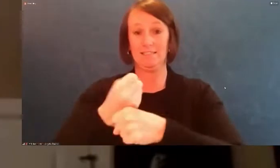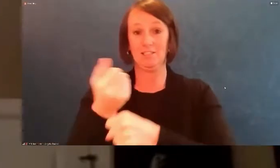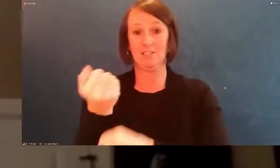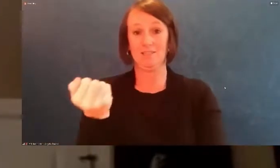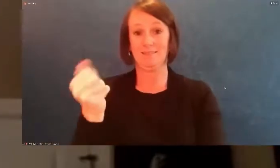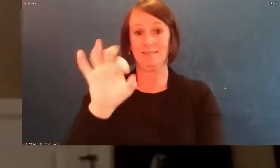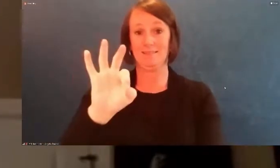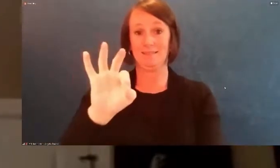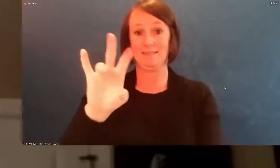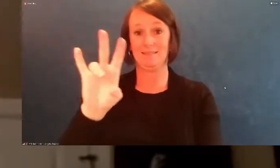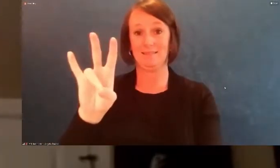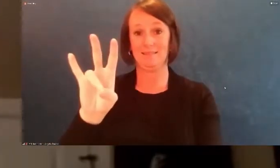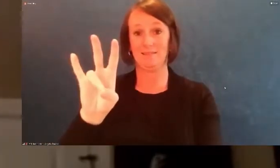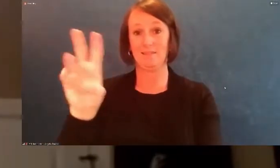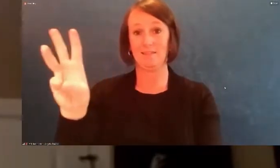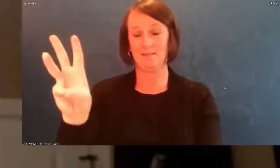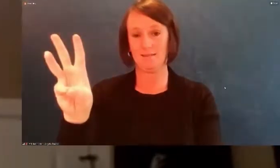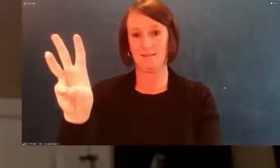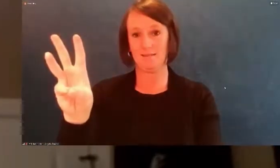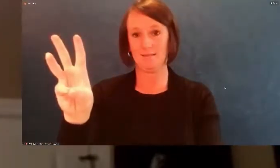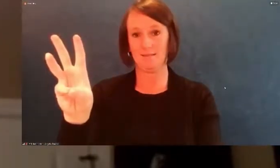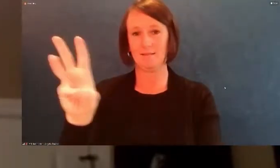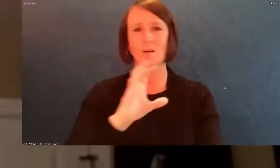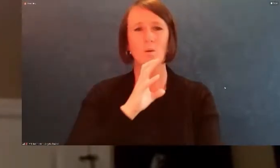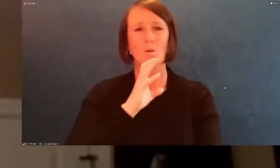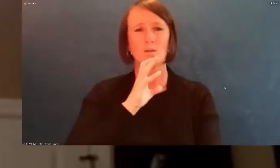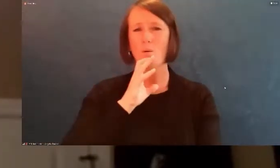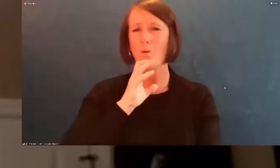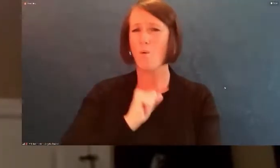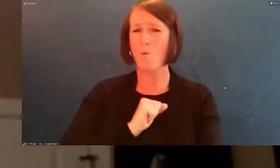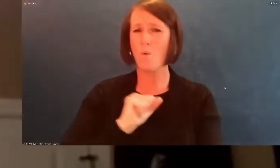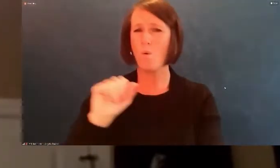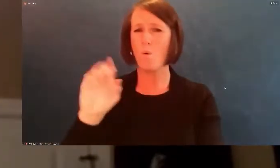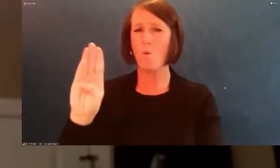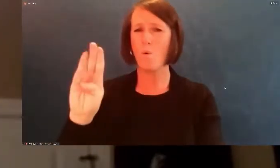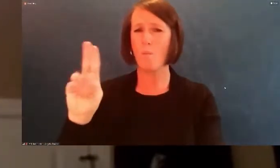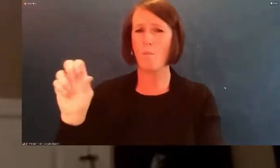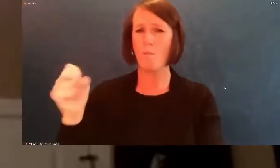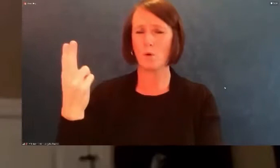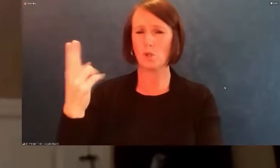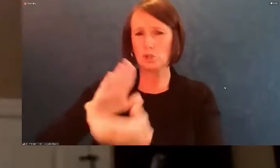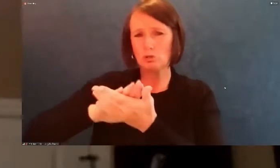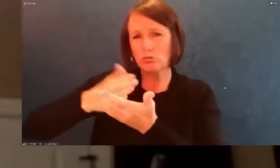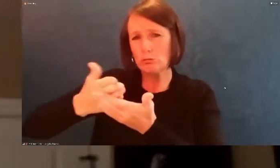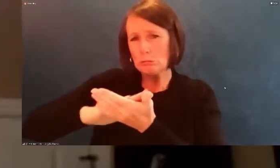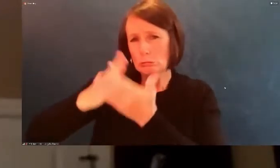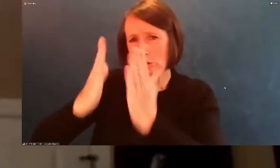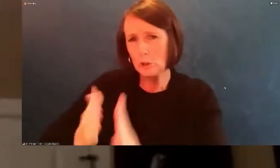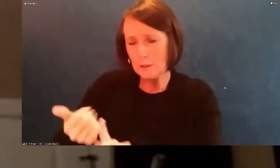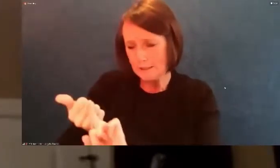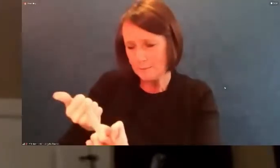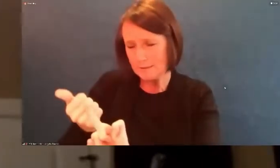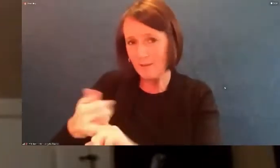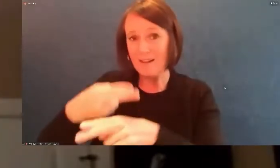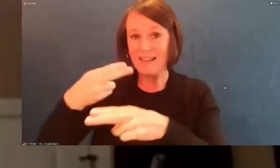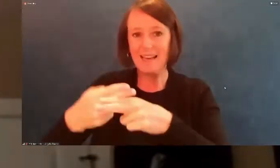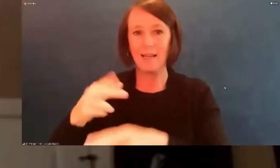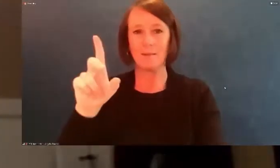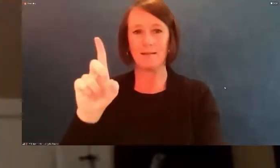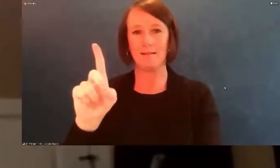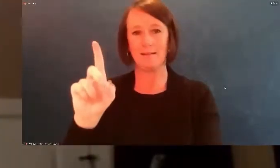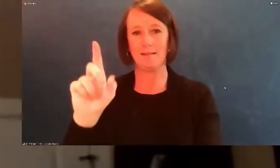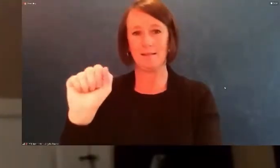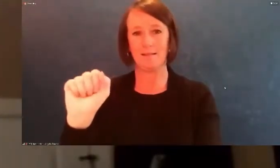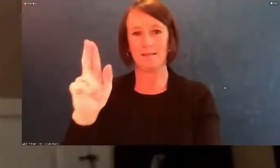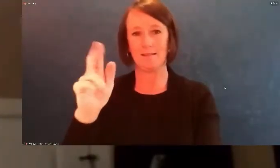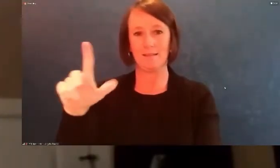1976, there was an old bush cook, and his name was David King. I really wish he was here today. I really wish we could all